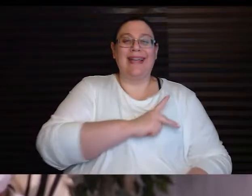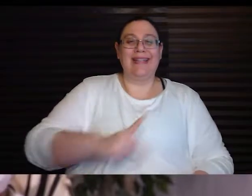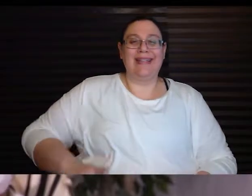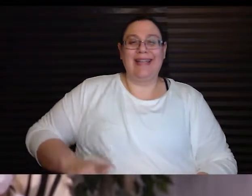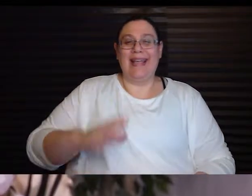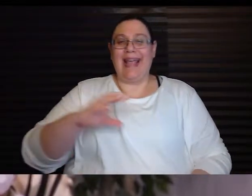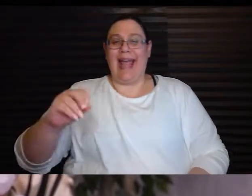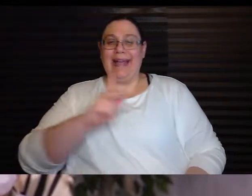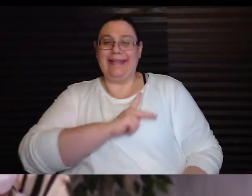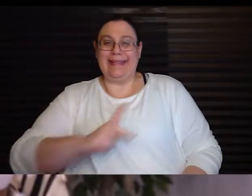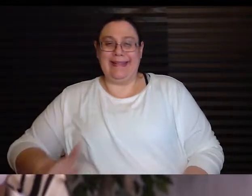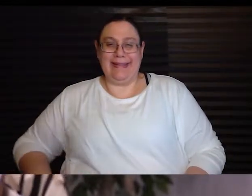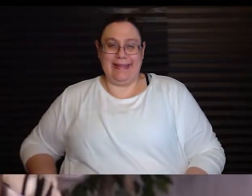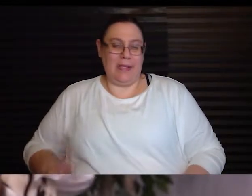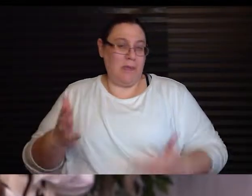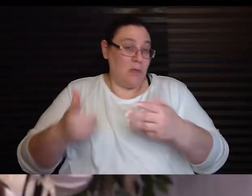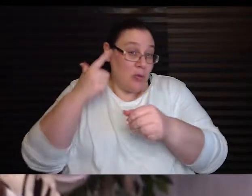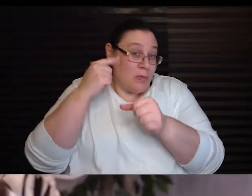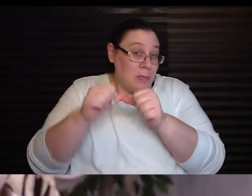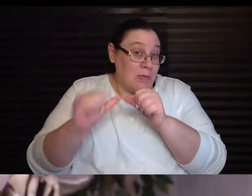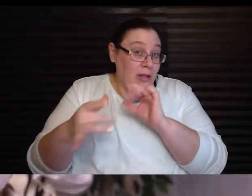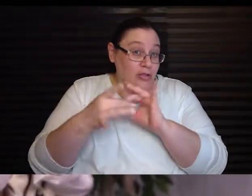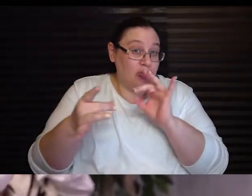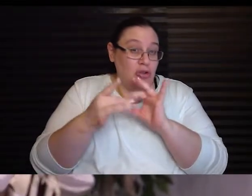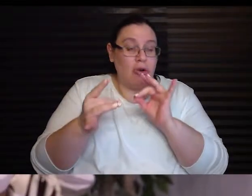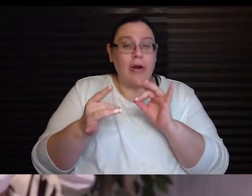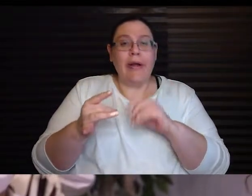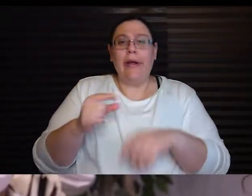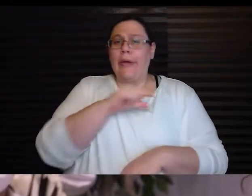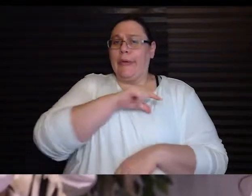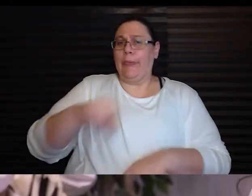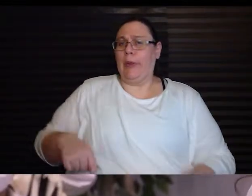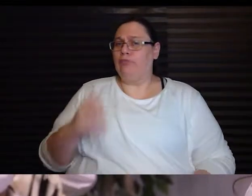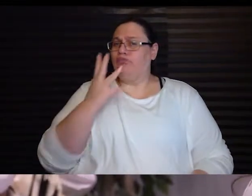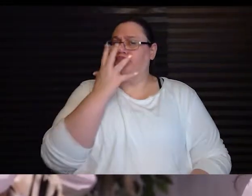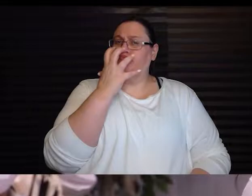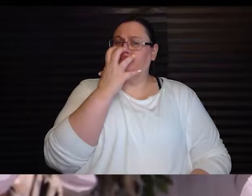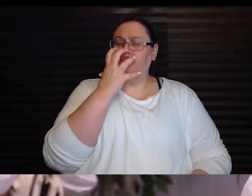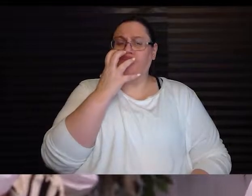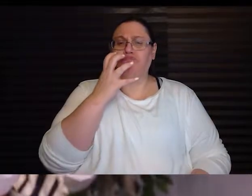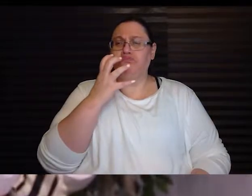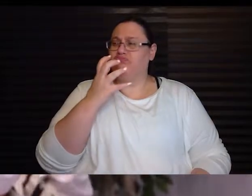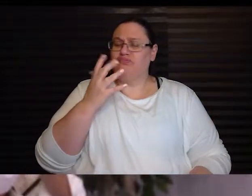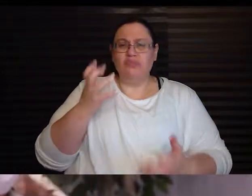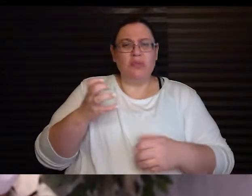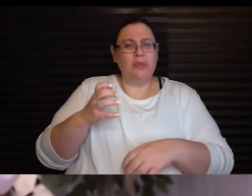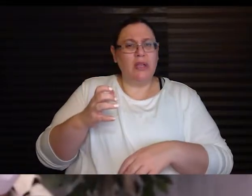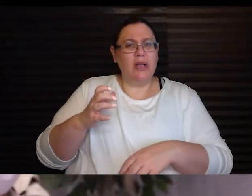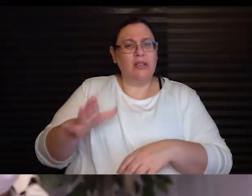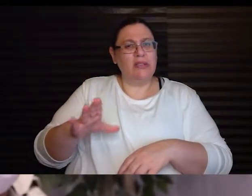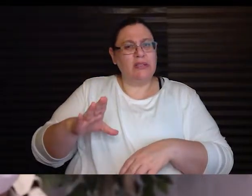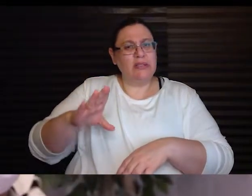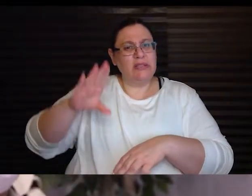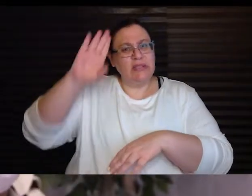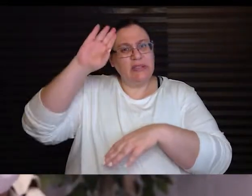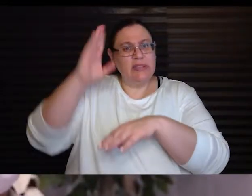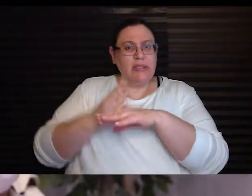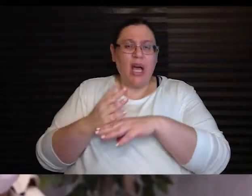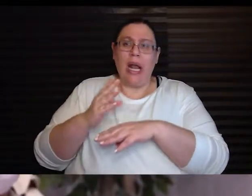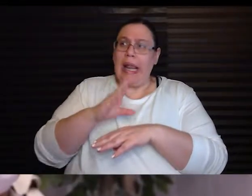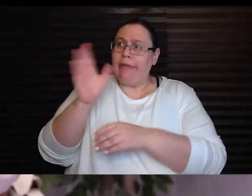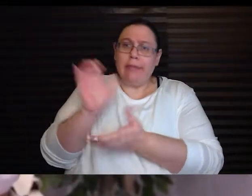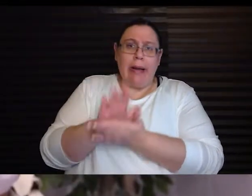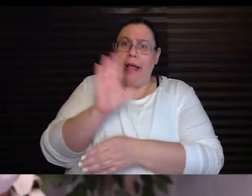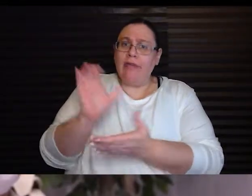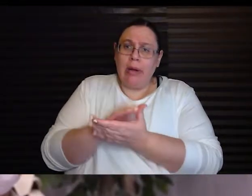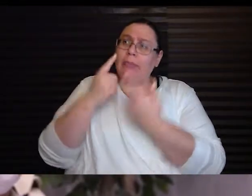King. You might remember this story. There's a grumpy queen, and she's really eager for her perpetual bachelor